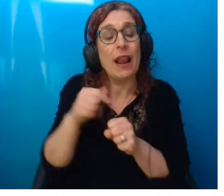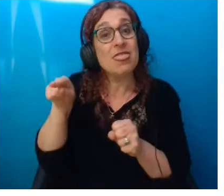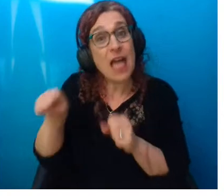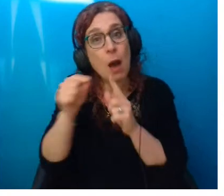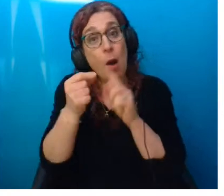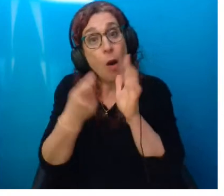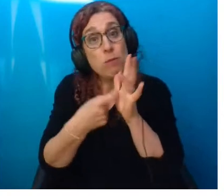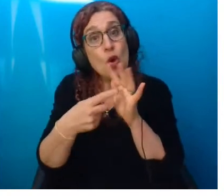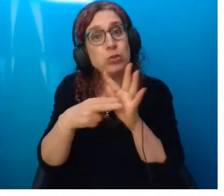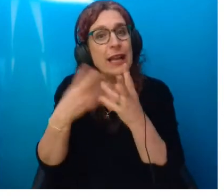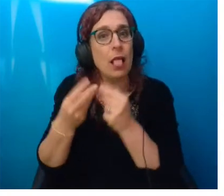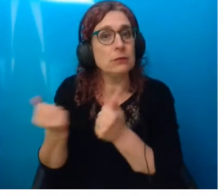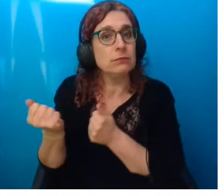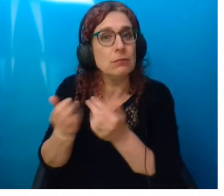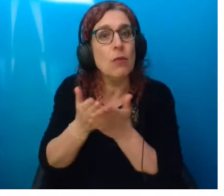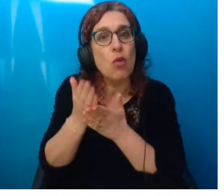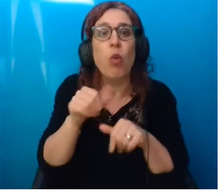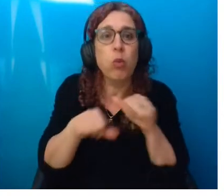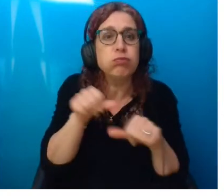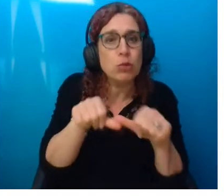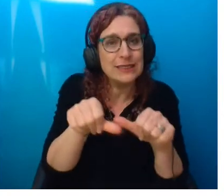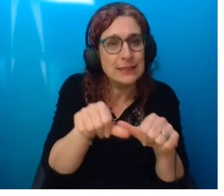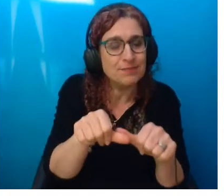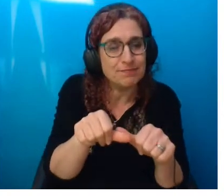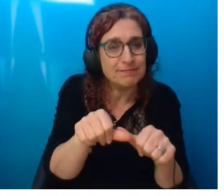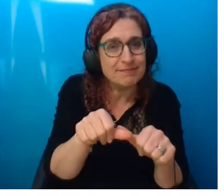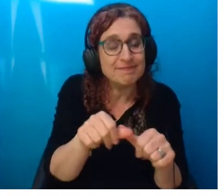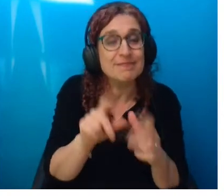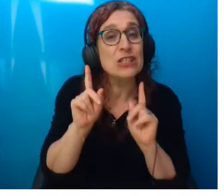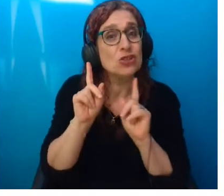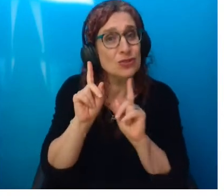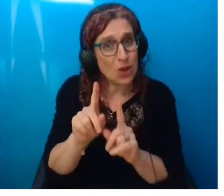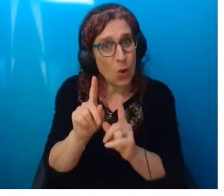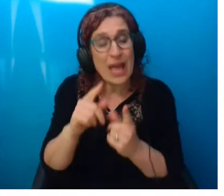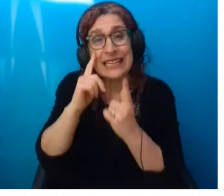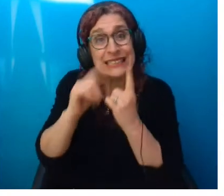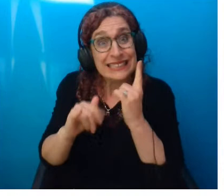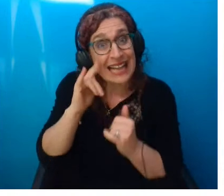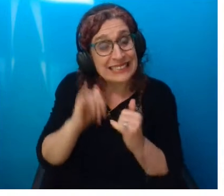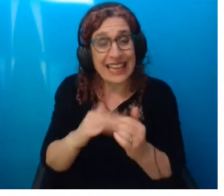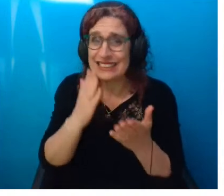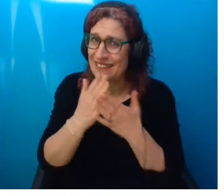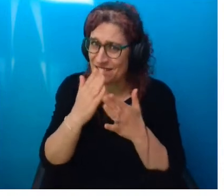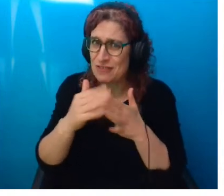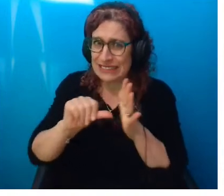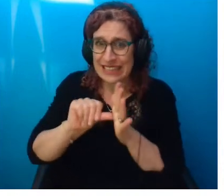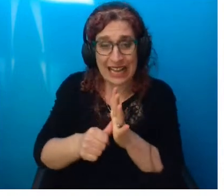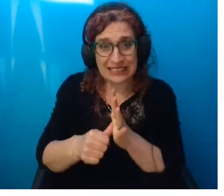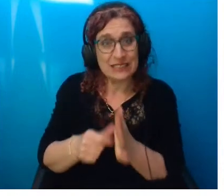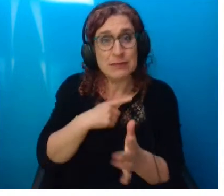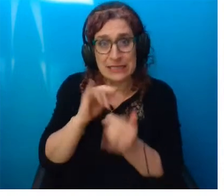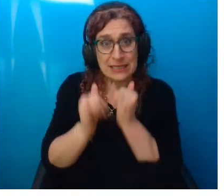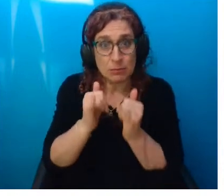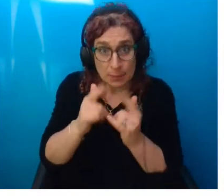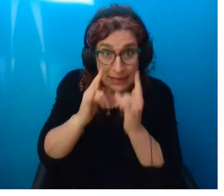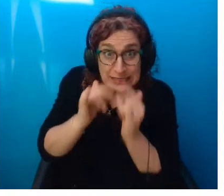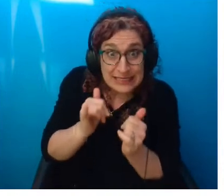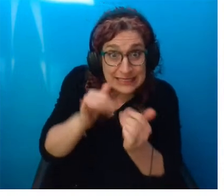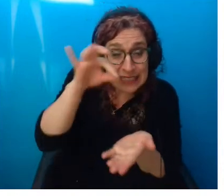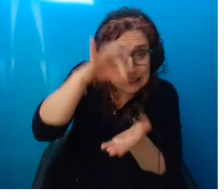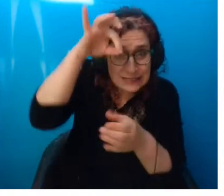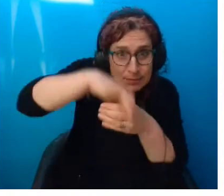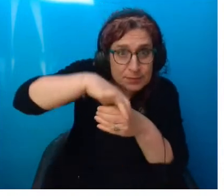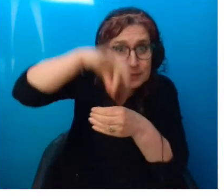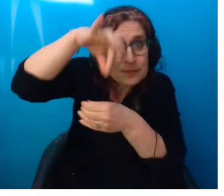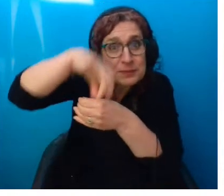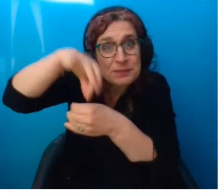It's very difficult to do any actual testing on them because the allergens are very fragile and don't lend themselves to being included in testing solutions. So the